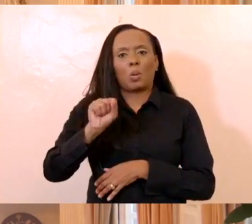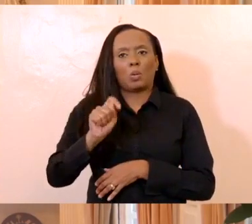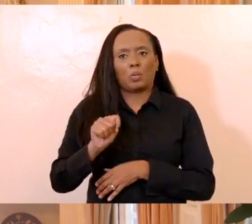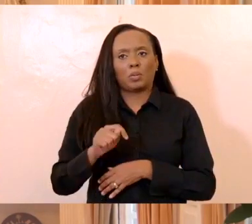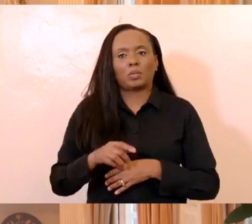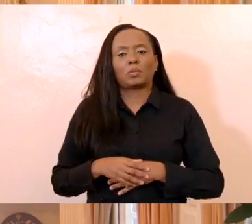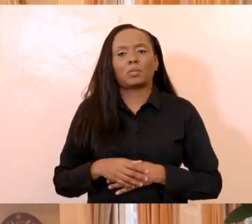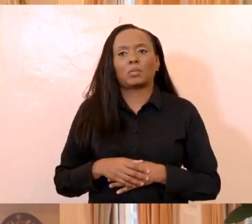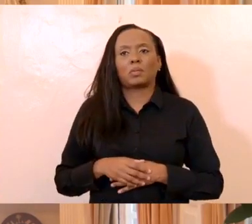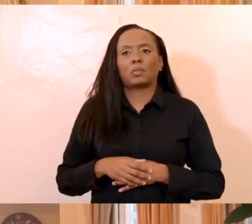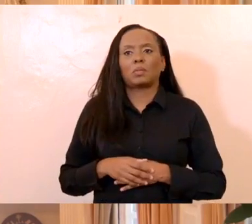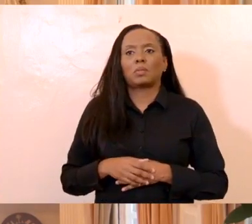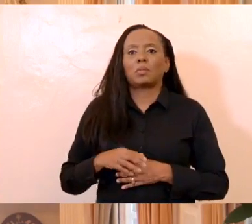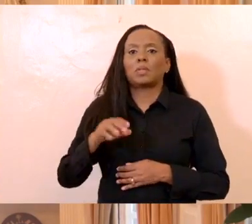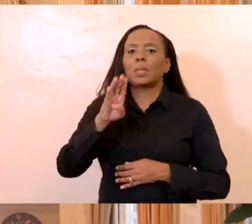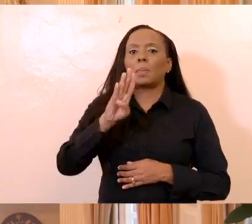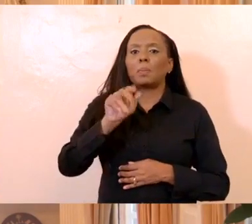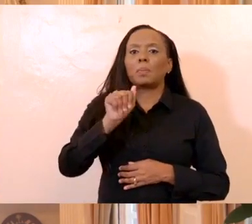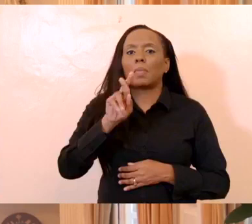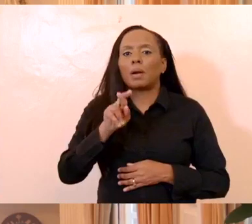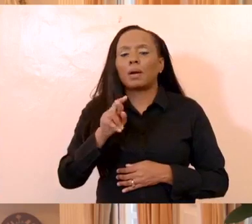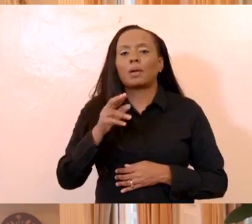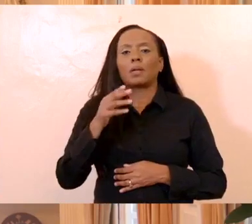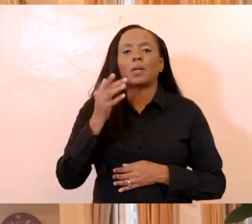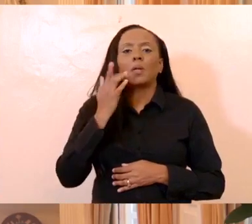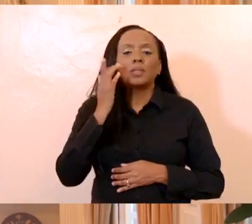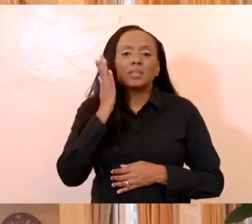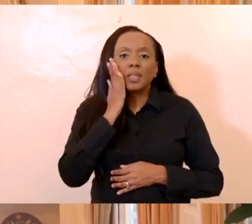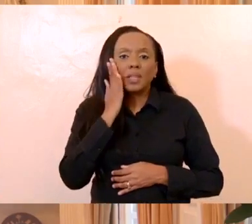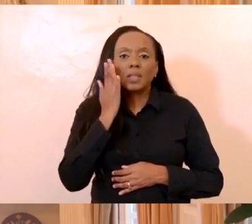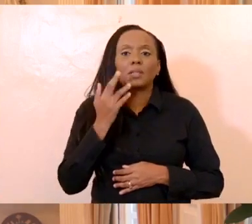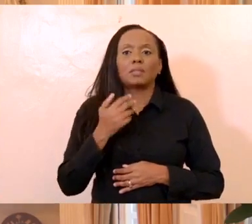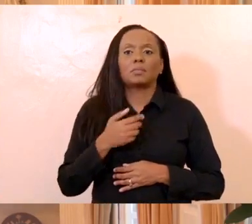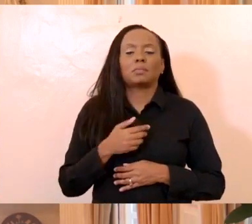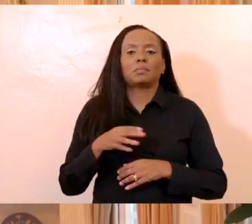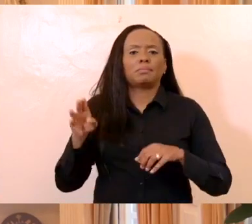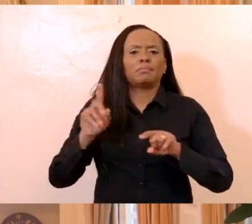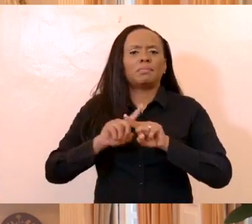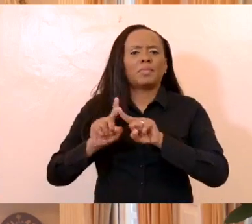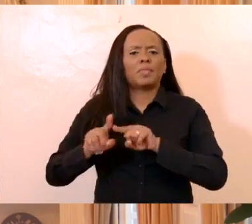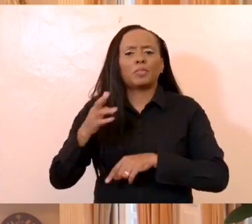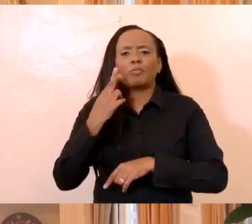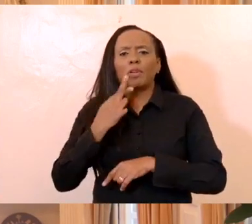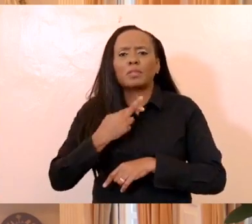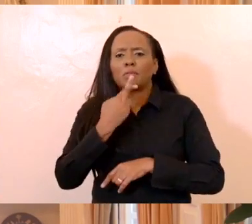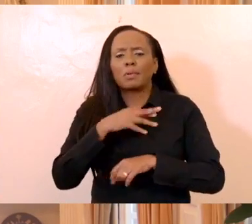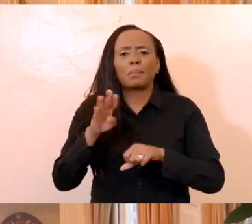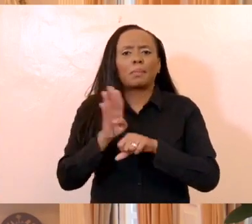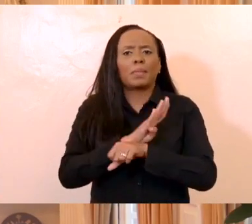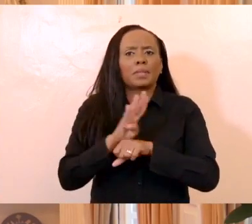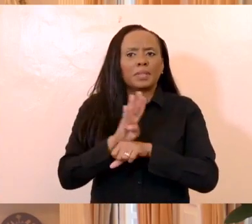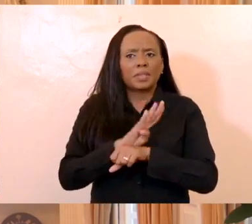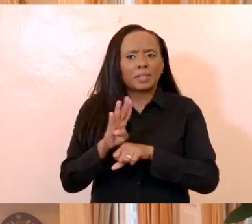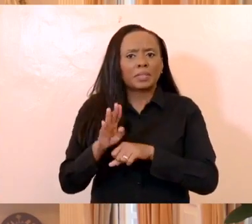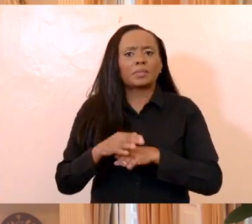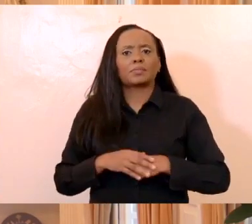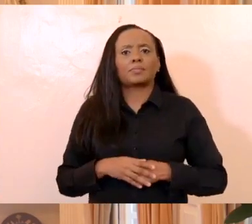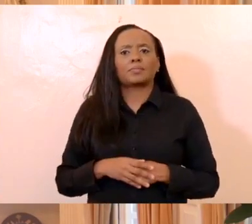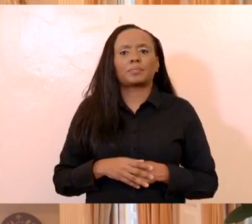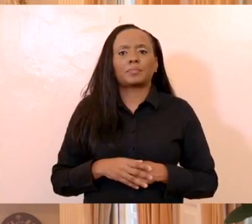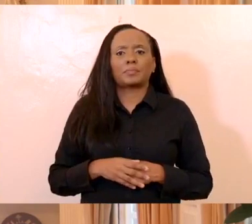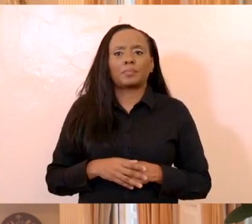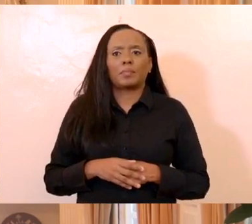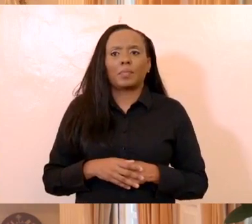Coast bars, hotels, and businesses, which we would have been speaking to before under another heading, they have added